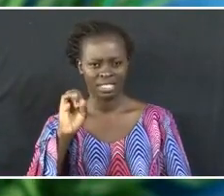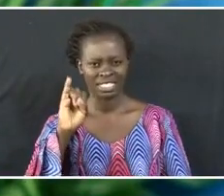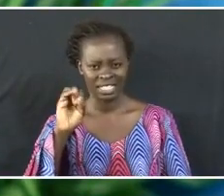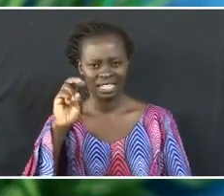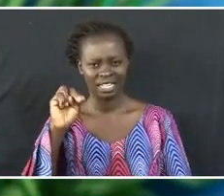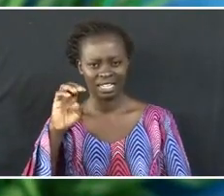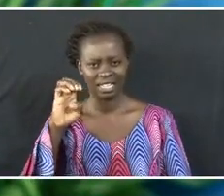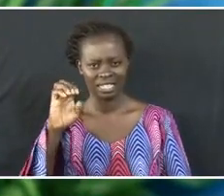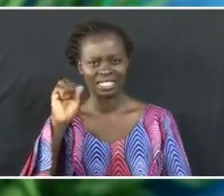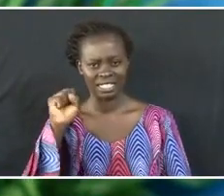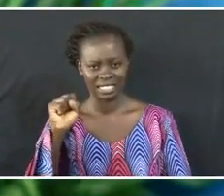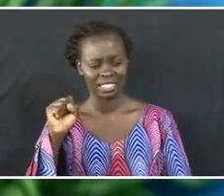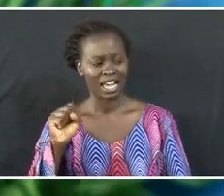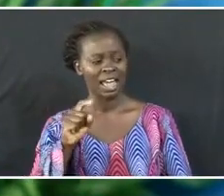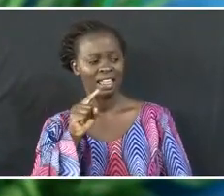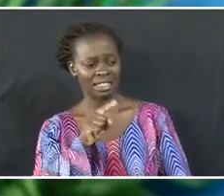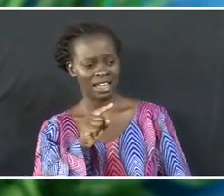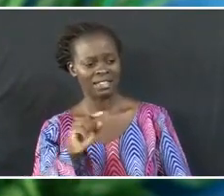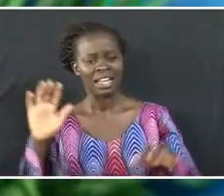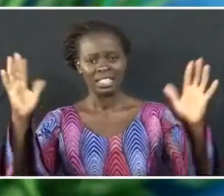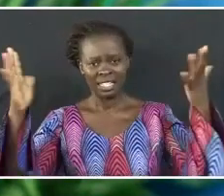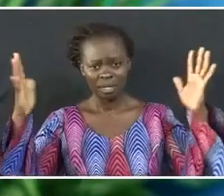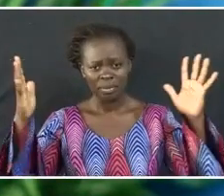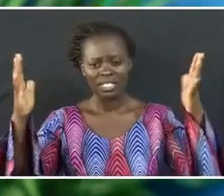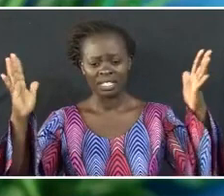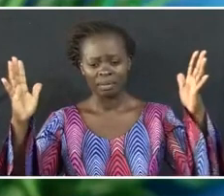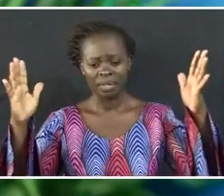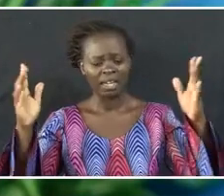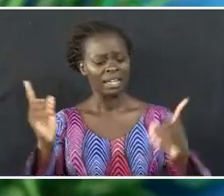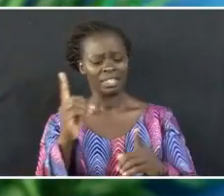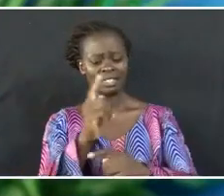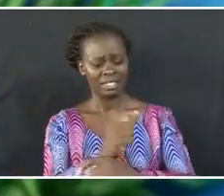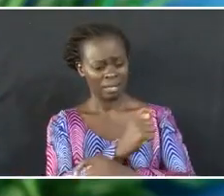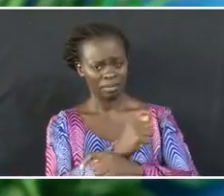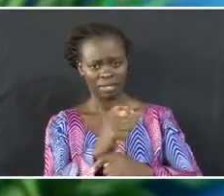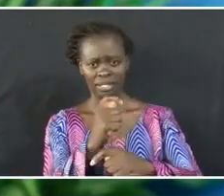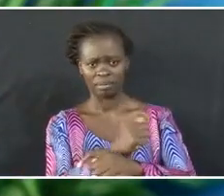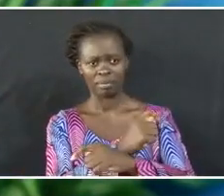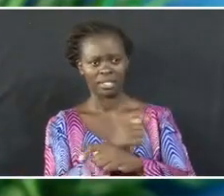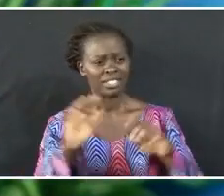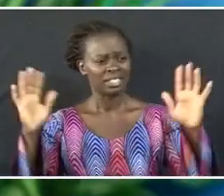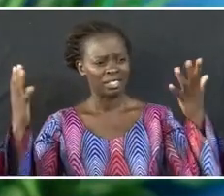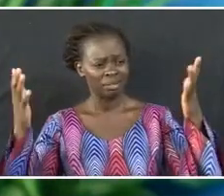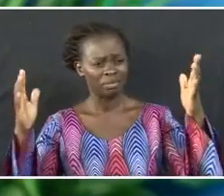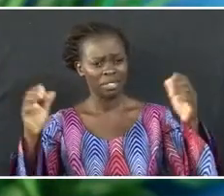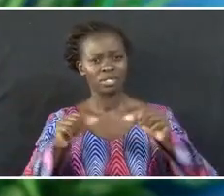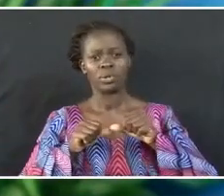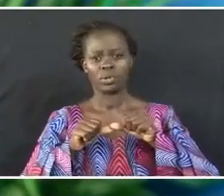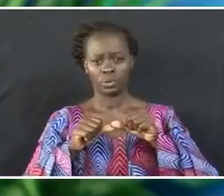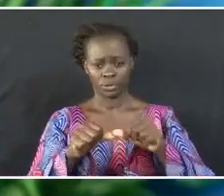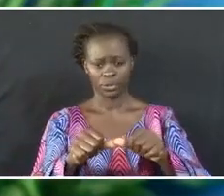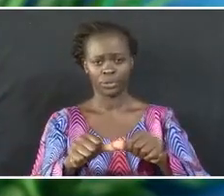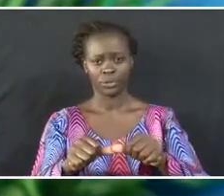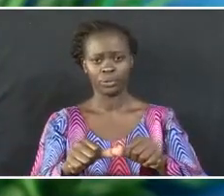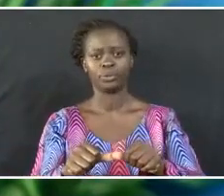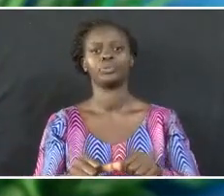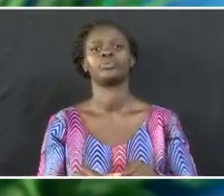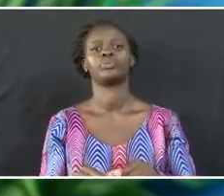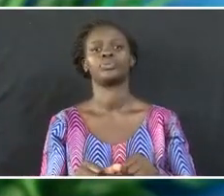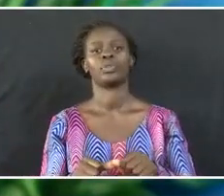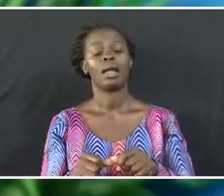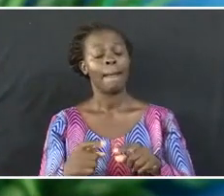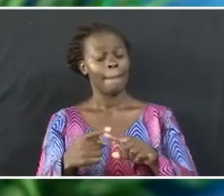cell. There in the temple, men teased Samson and humiliated him.